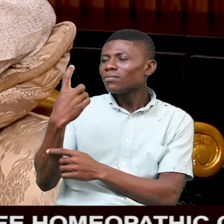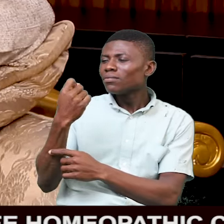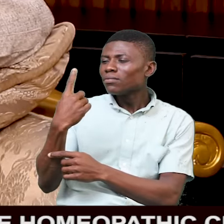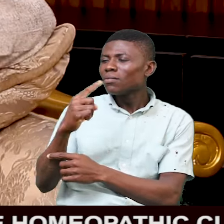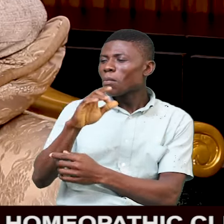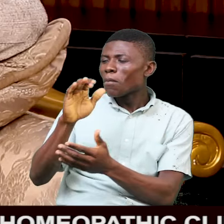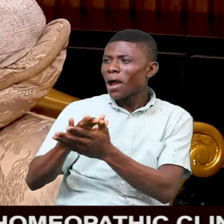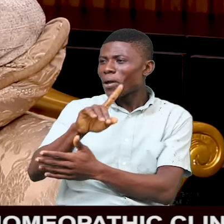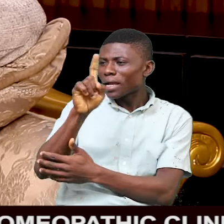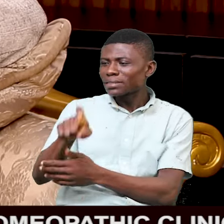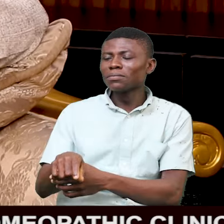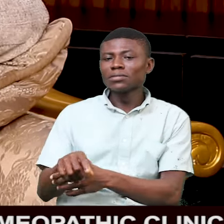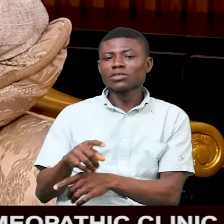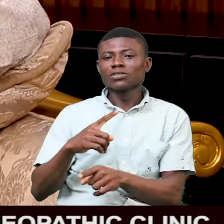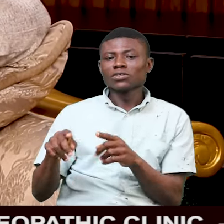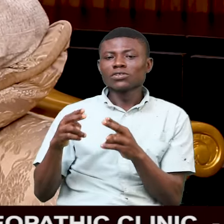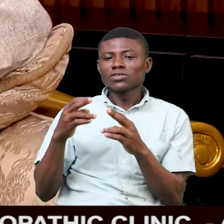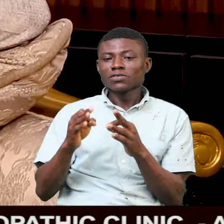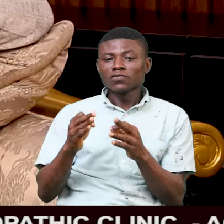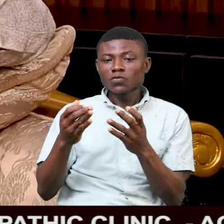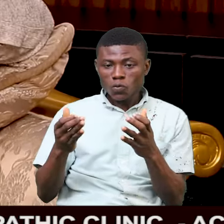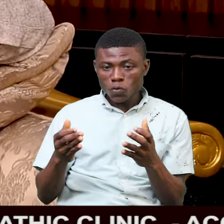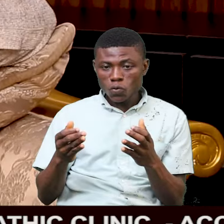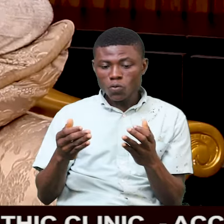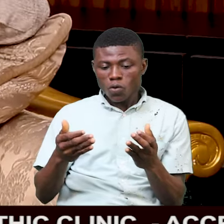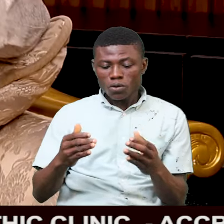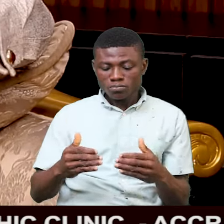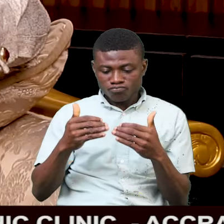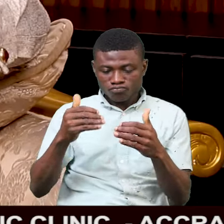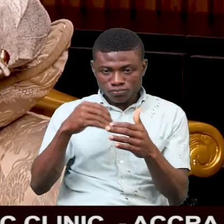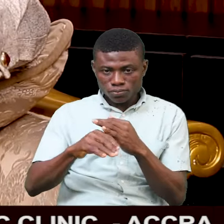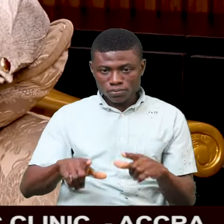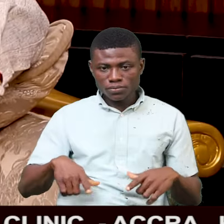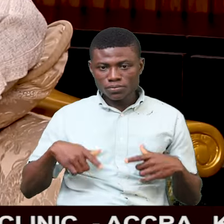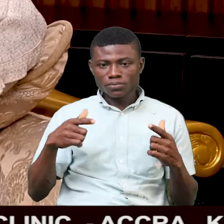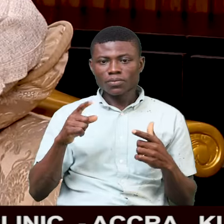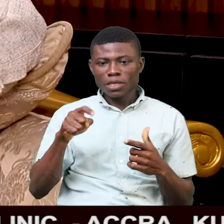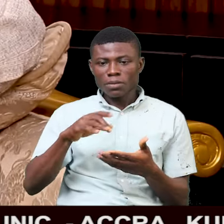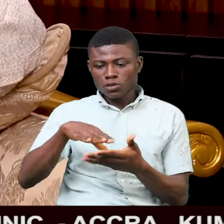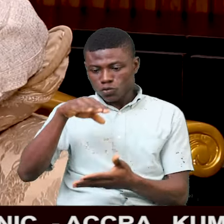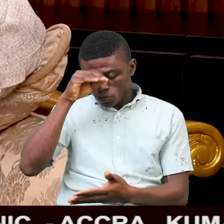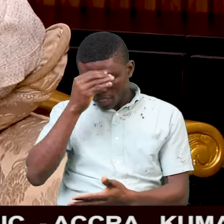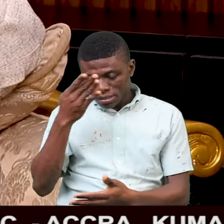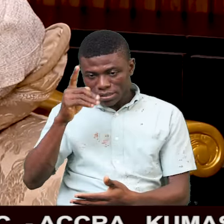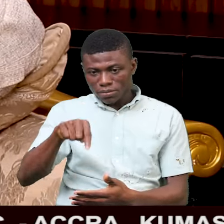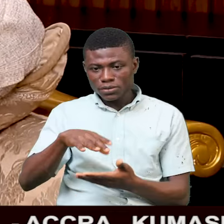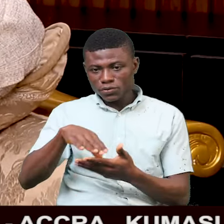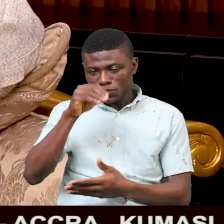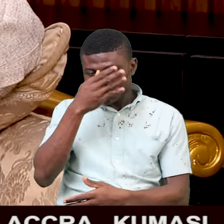Okay. Won't worry and so she. And see, so who perse who call when the moon? She had here.